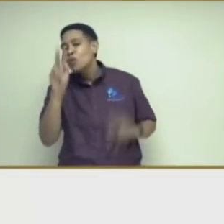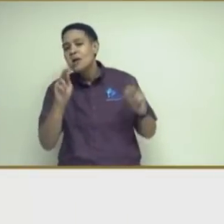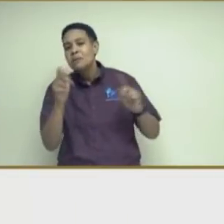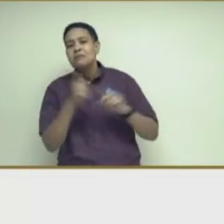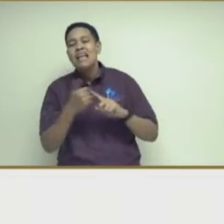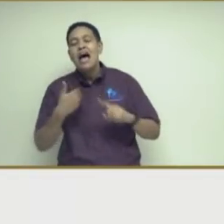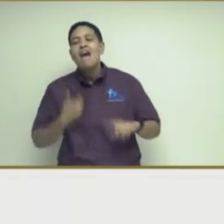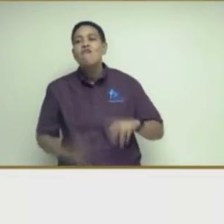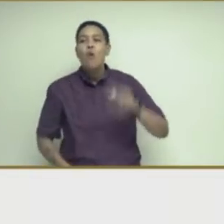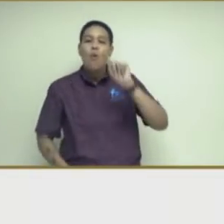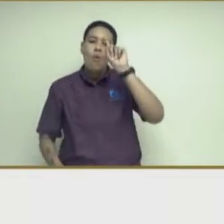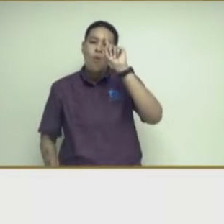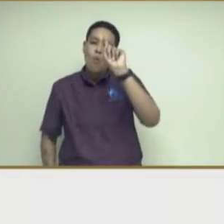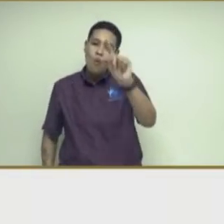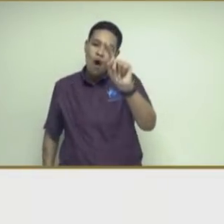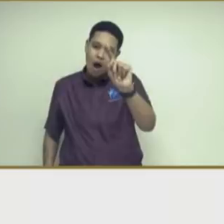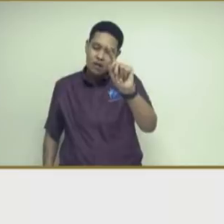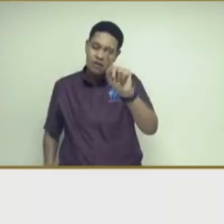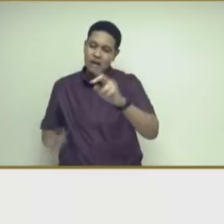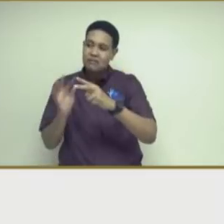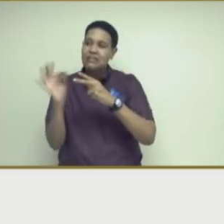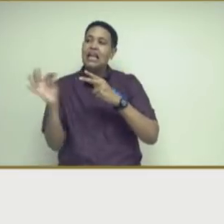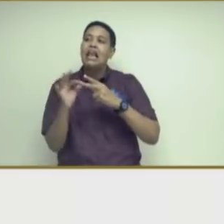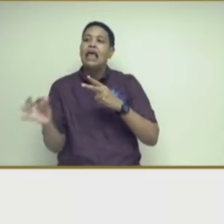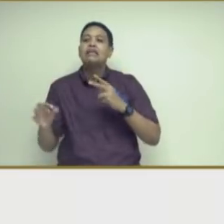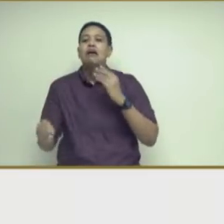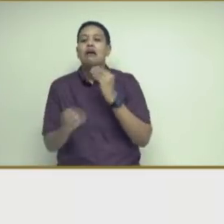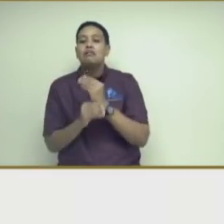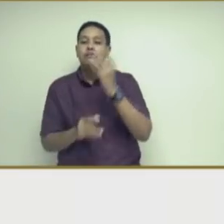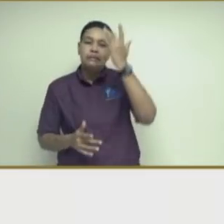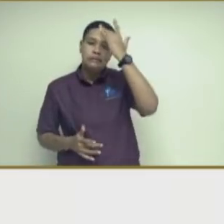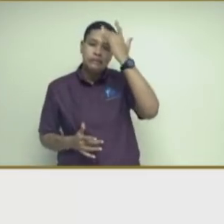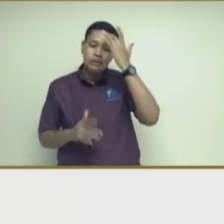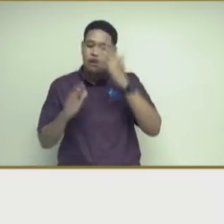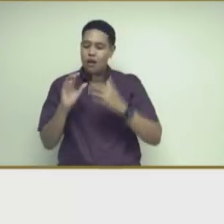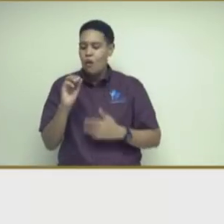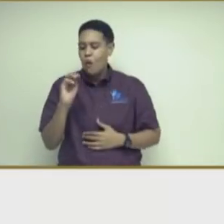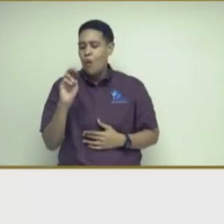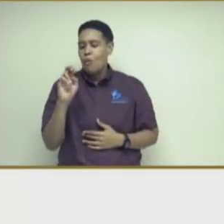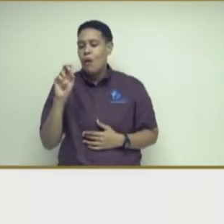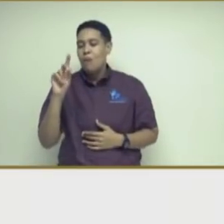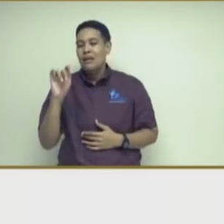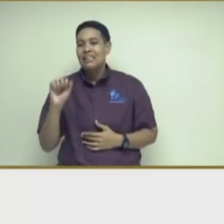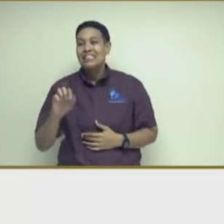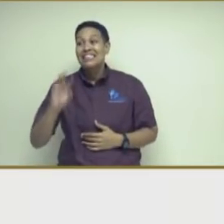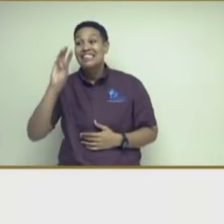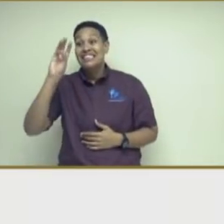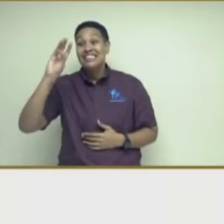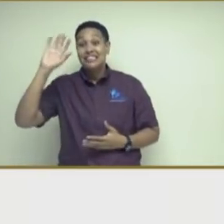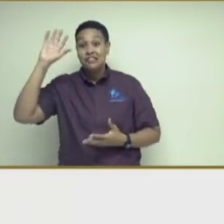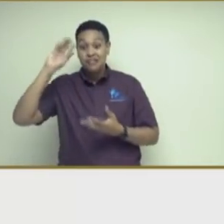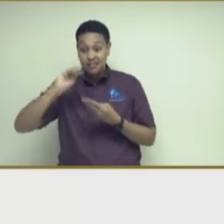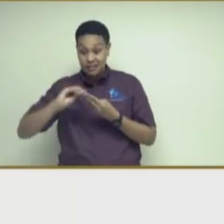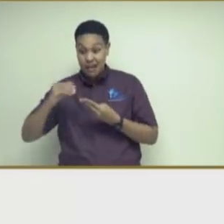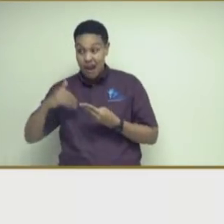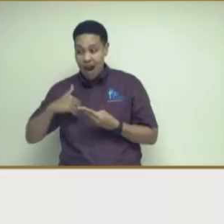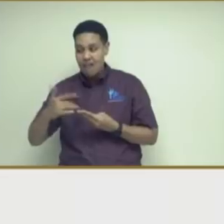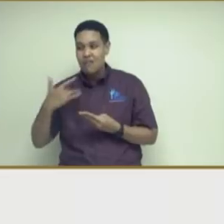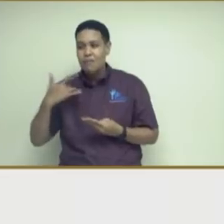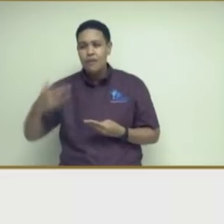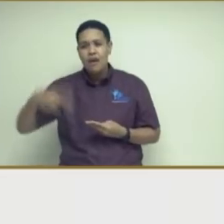at least one of selected comorbidities. We selected 6 comorbidities to look at. The